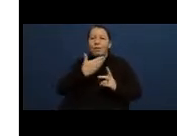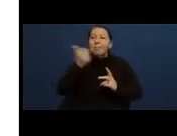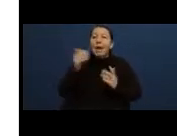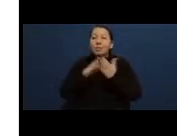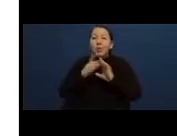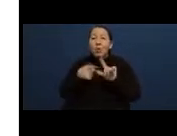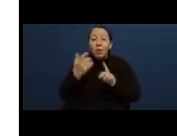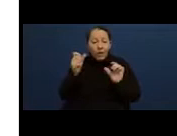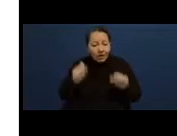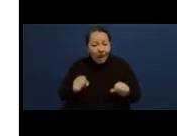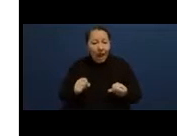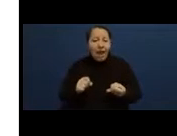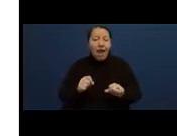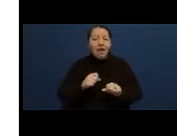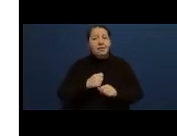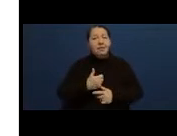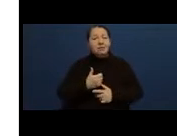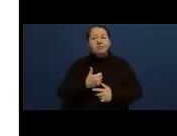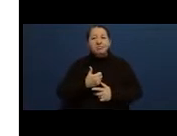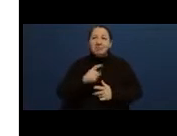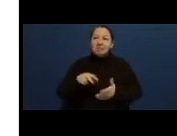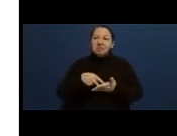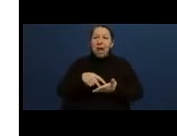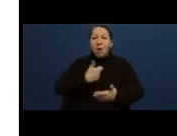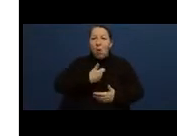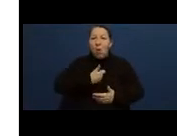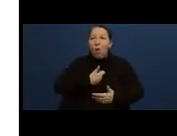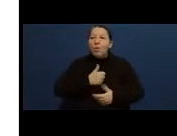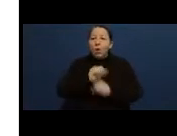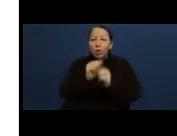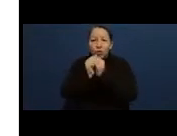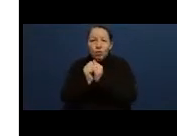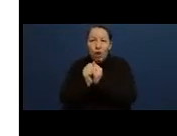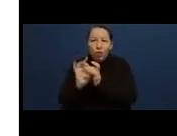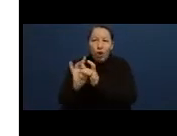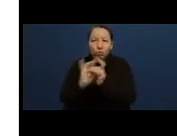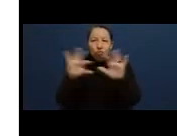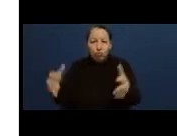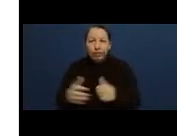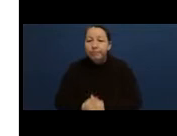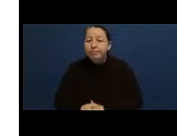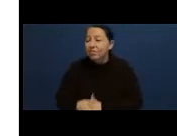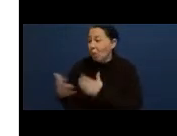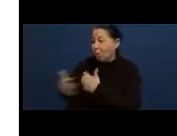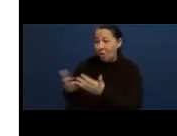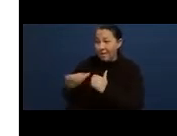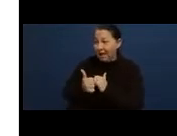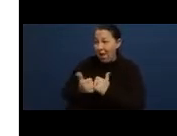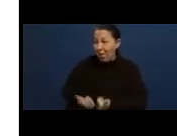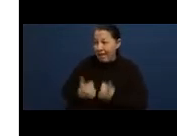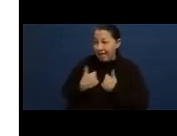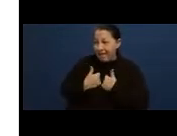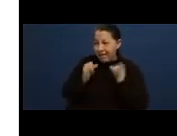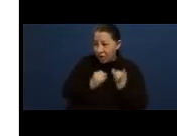So regardless of how we may live individually today, we still in our heart believe